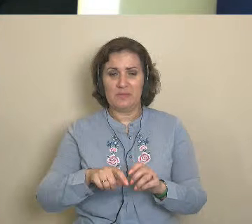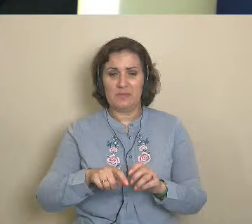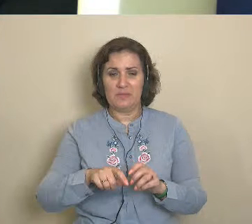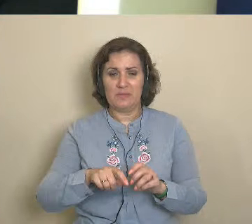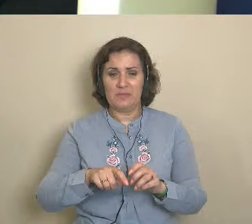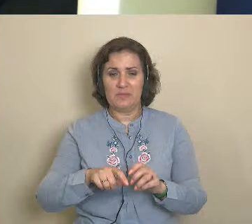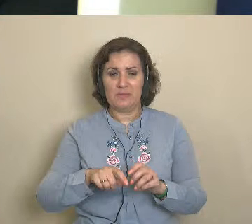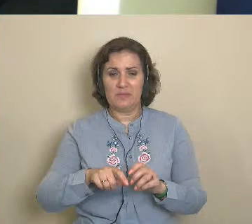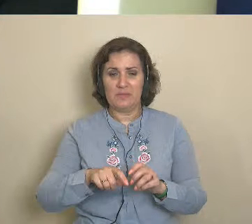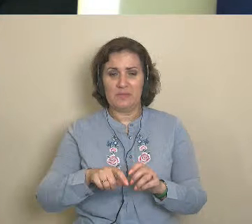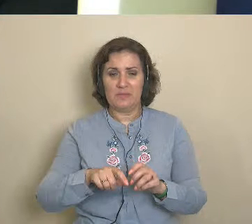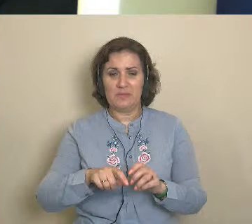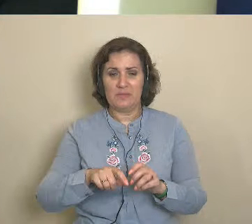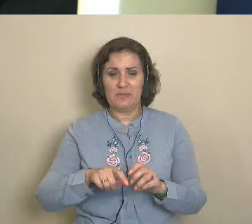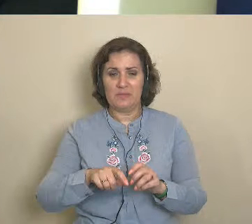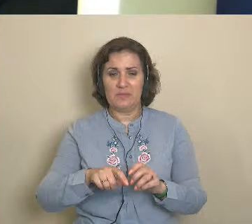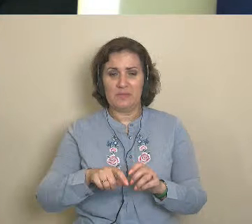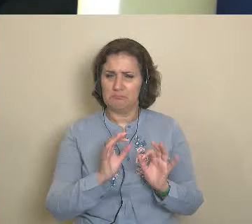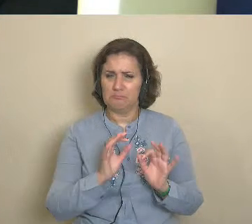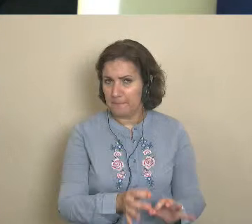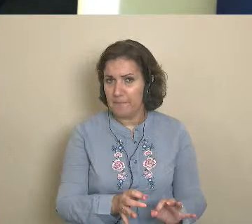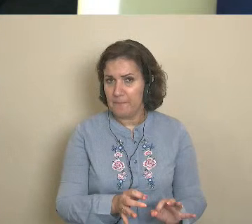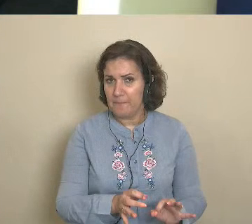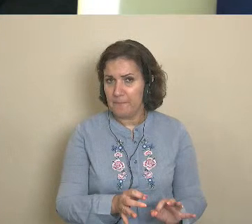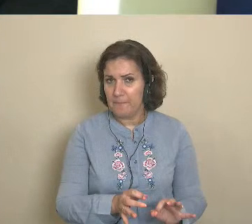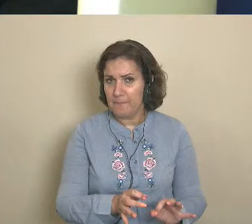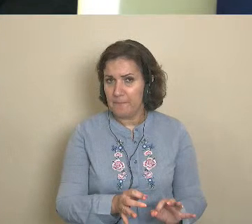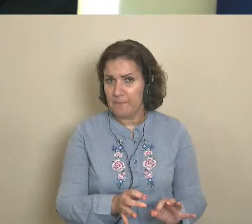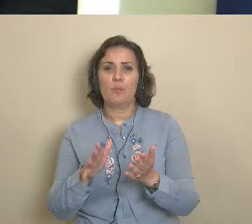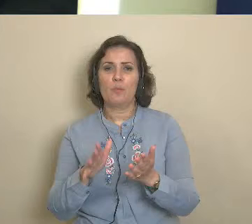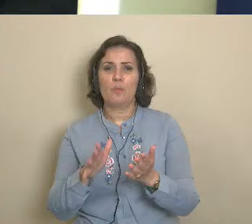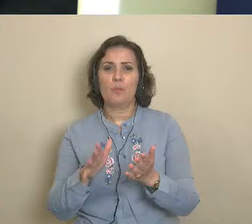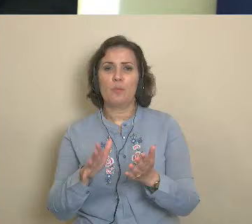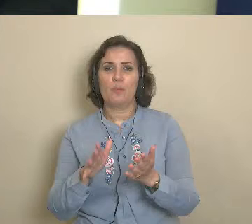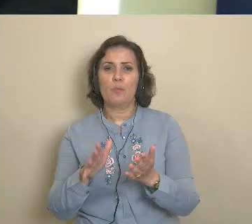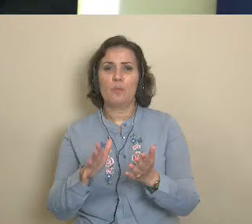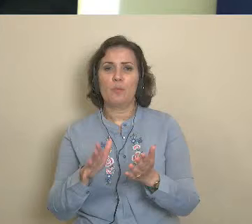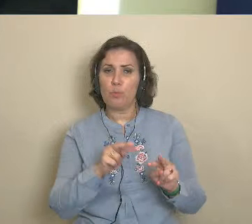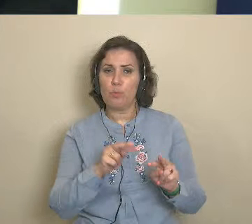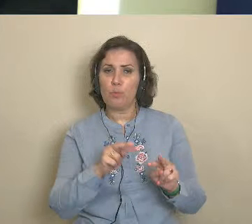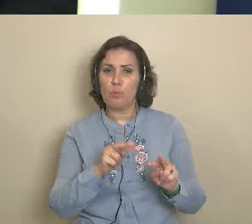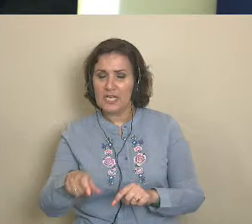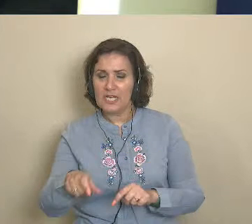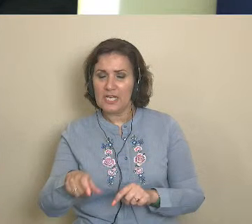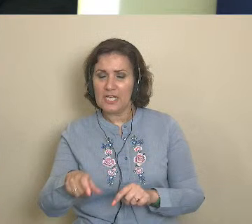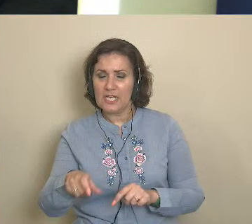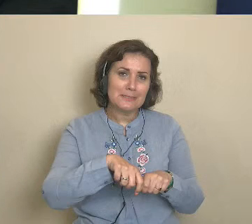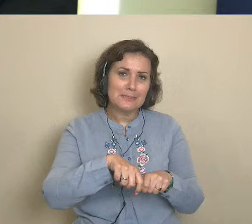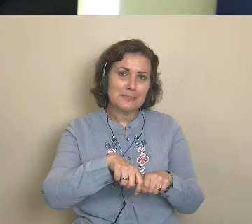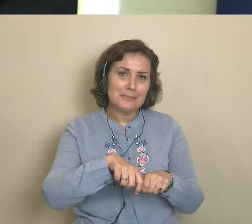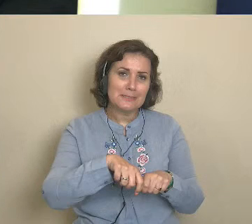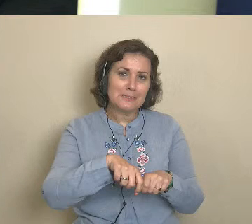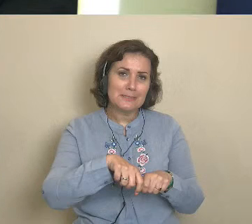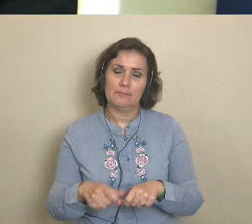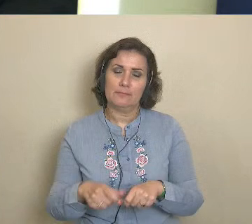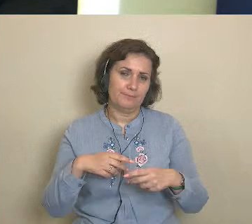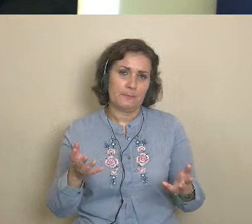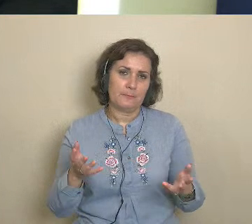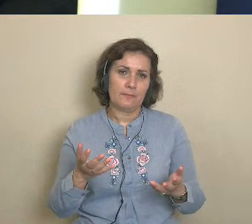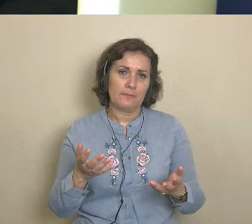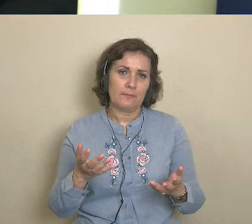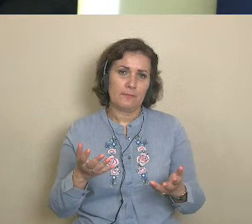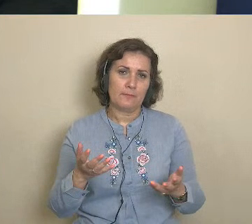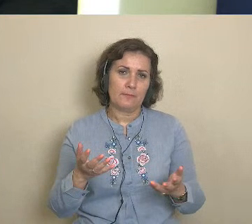be challenging for virtually everybody, for all members of the commissions. And I think observers might help as